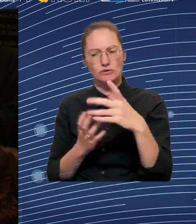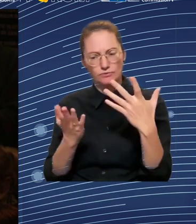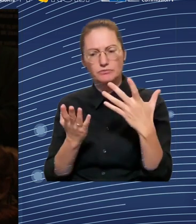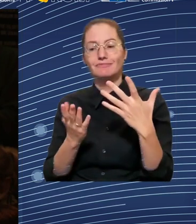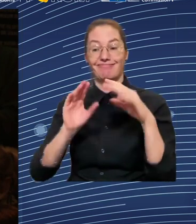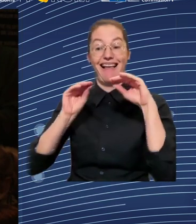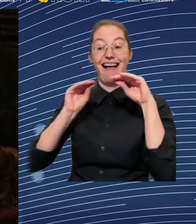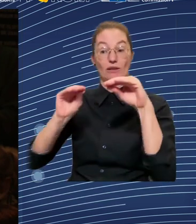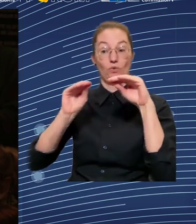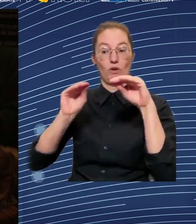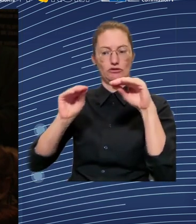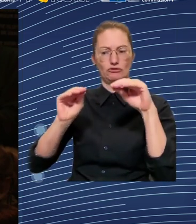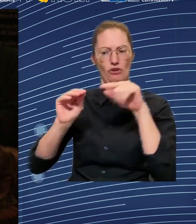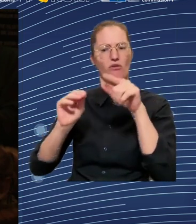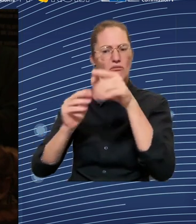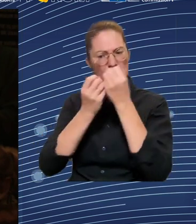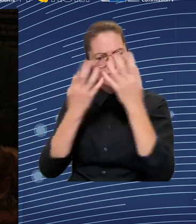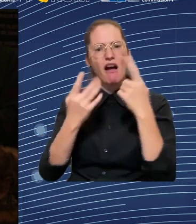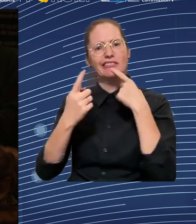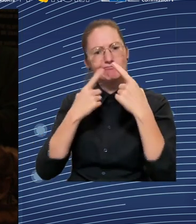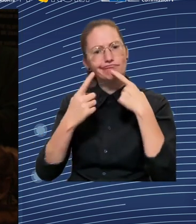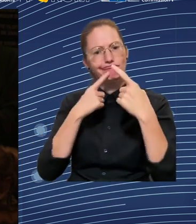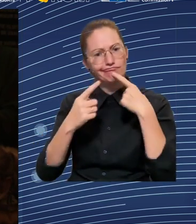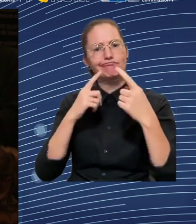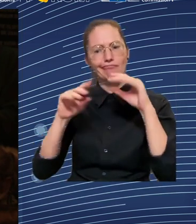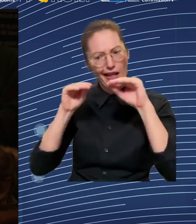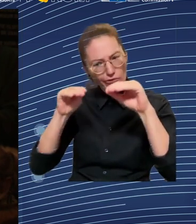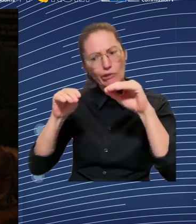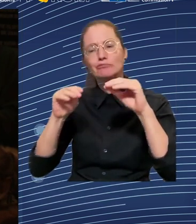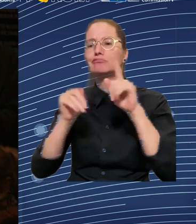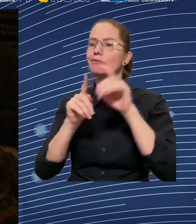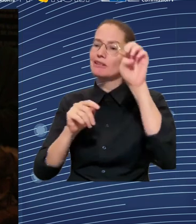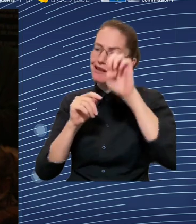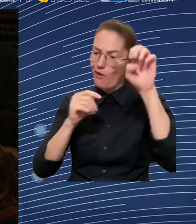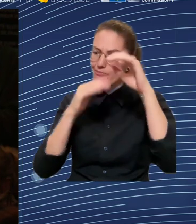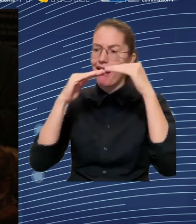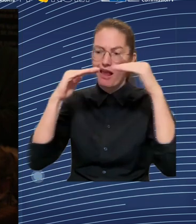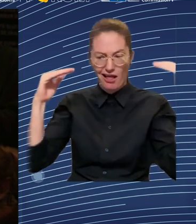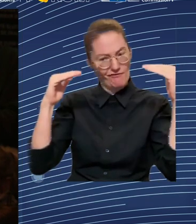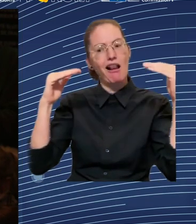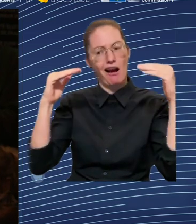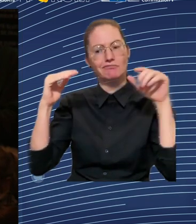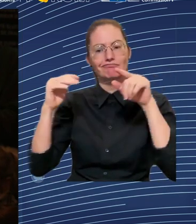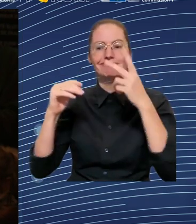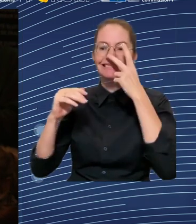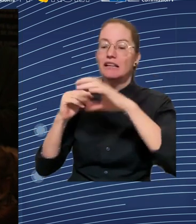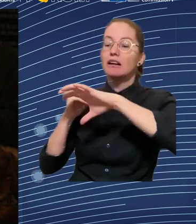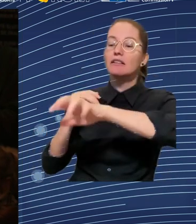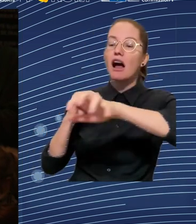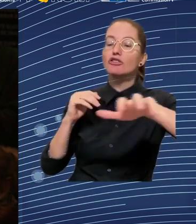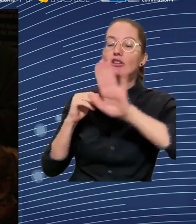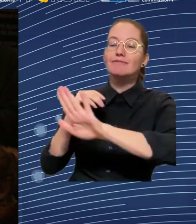make governments more aware of the change it's needed, especially